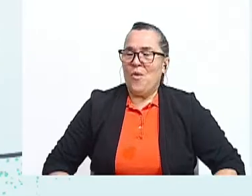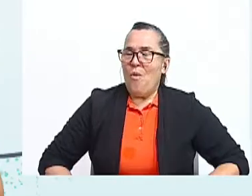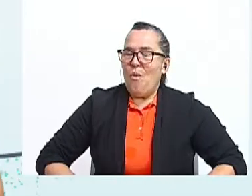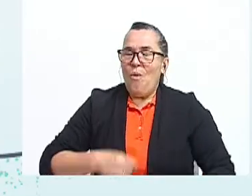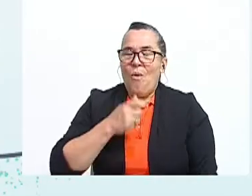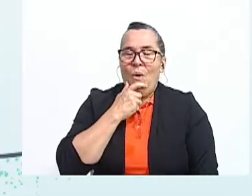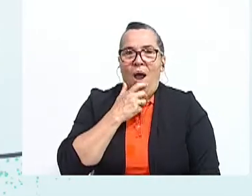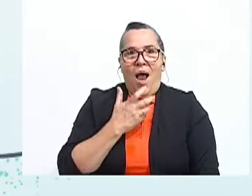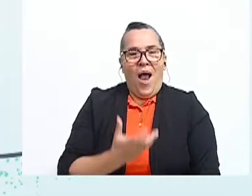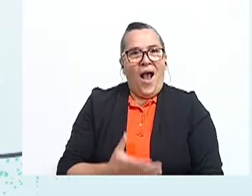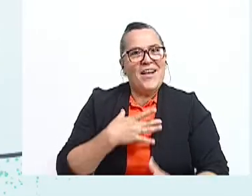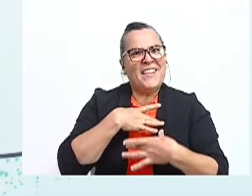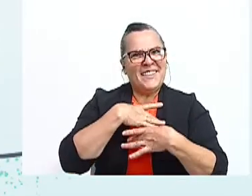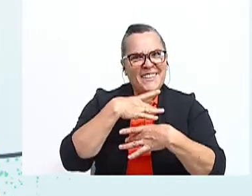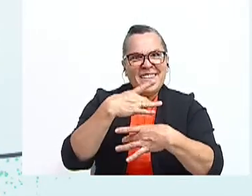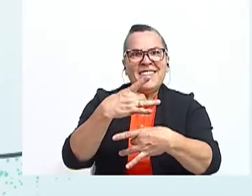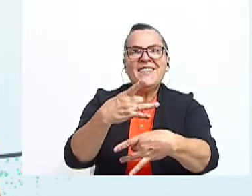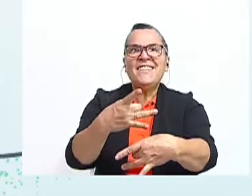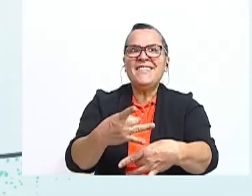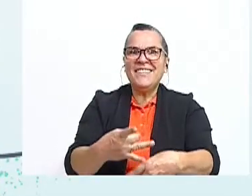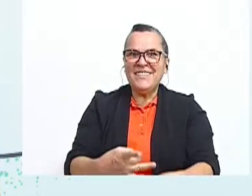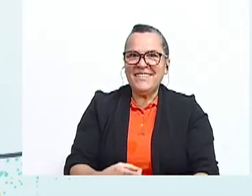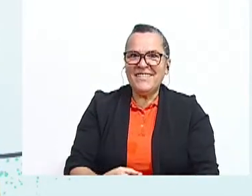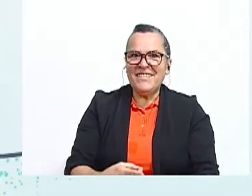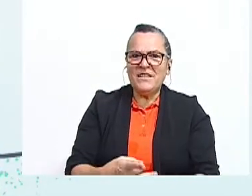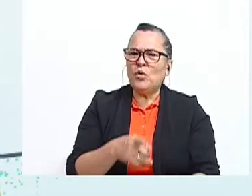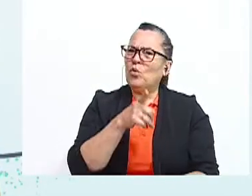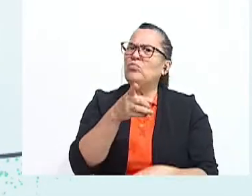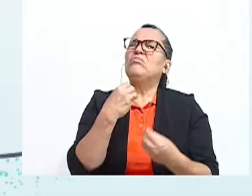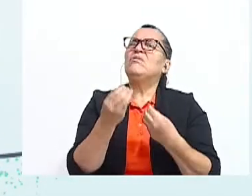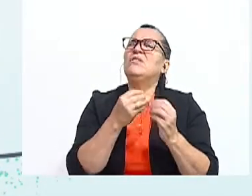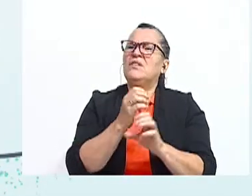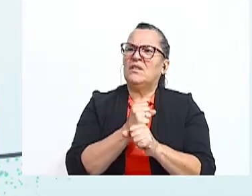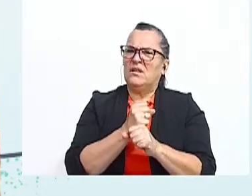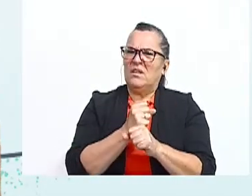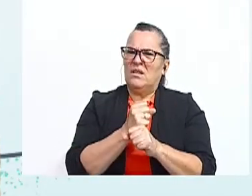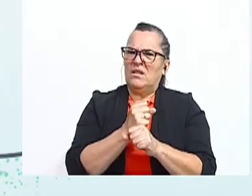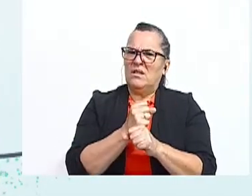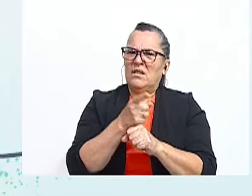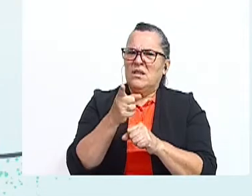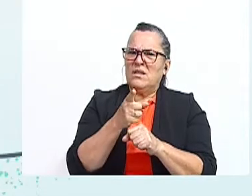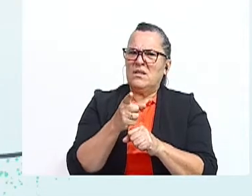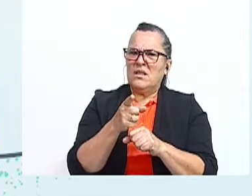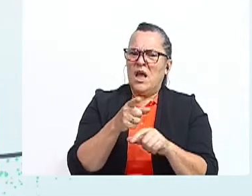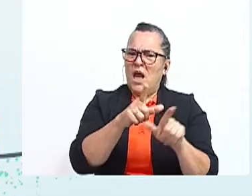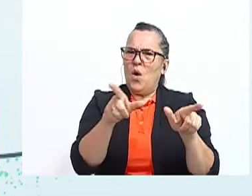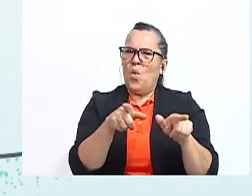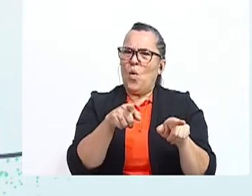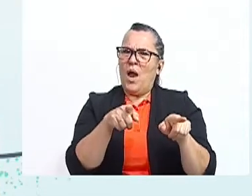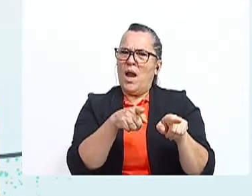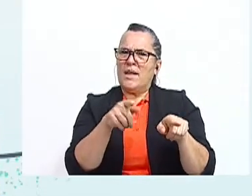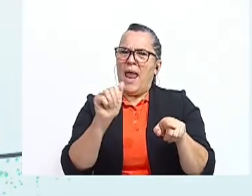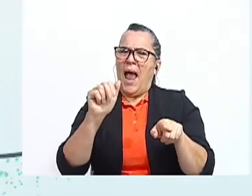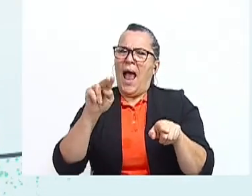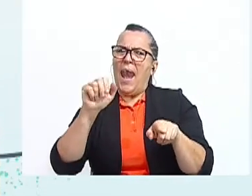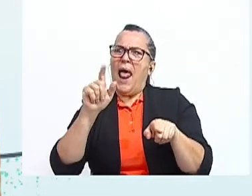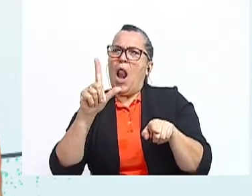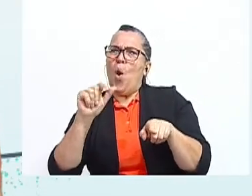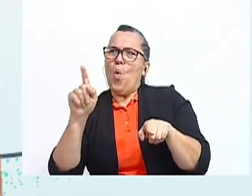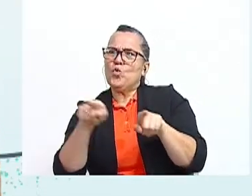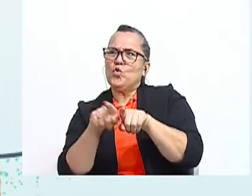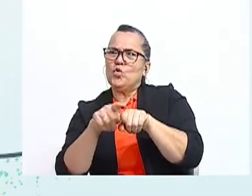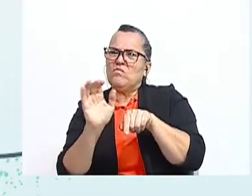Wow, very interesting, right? What would you do if you were in the position of Analu's brother?